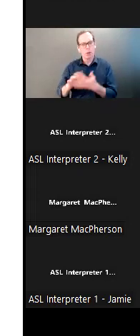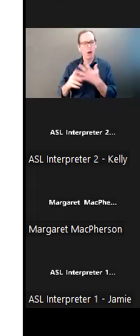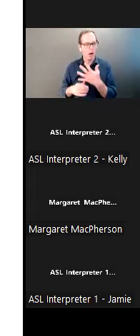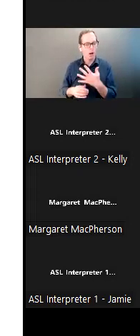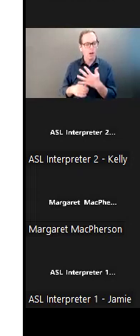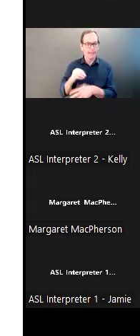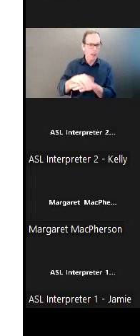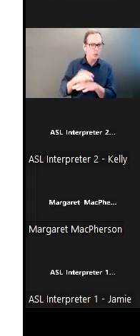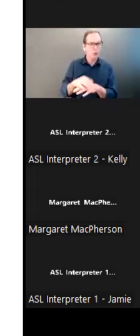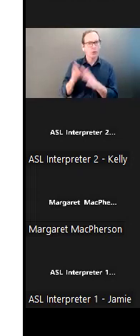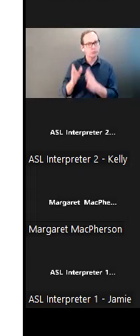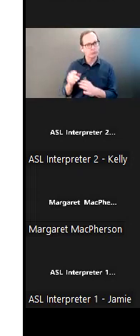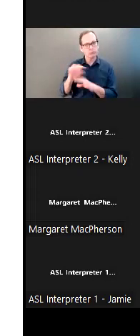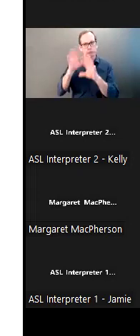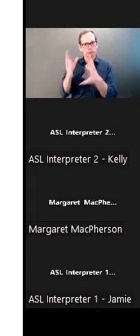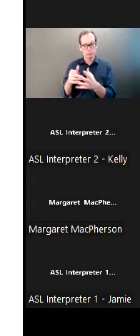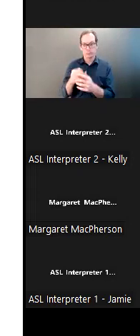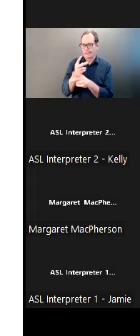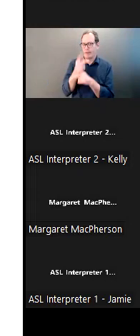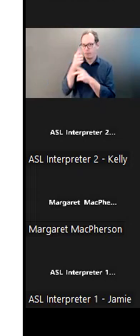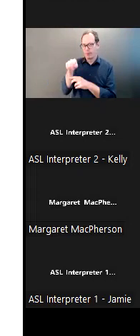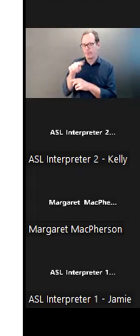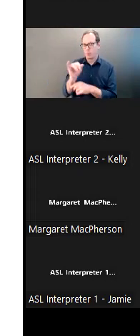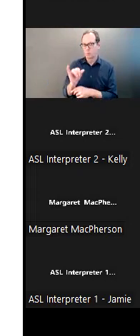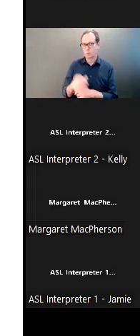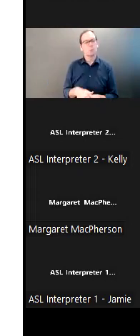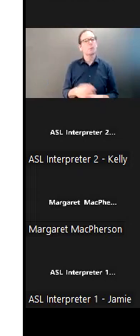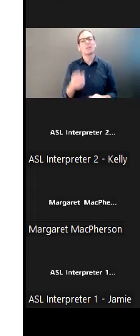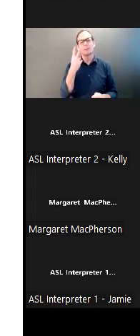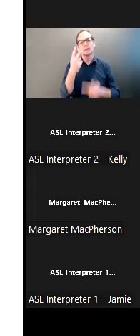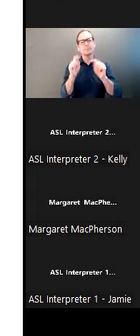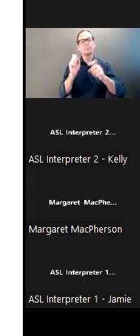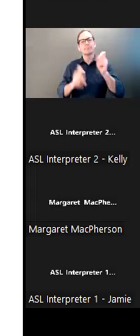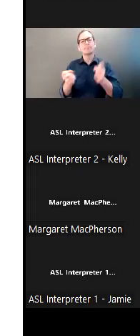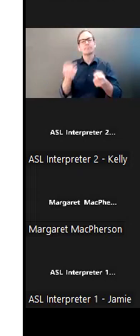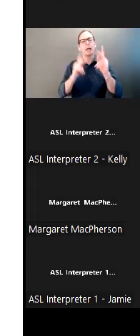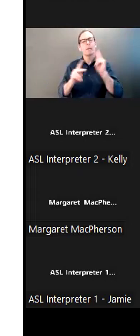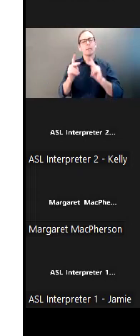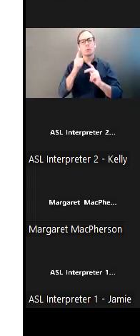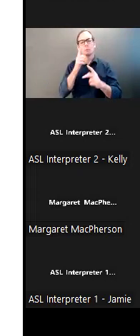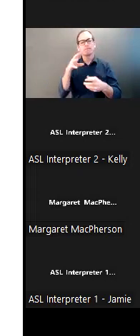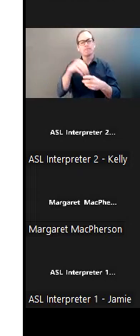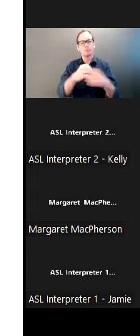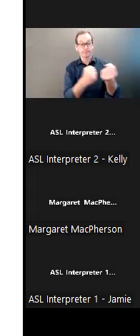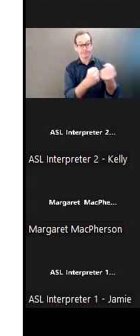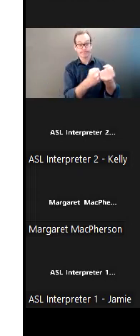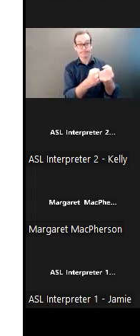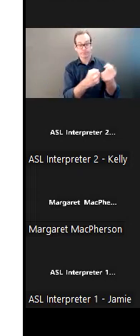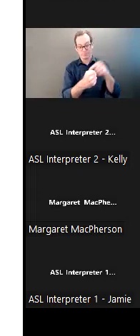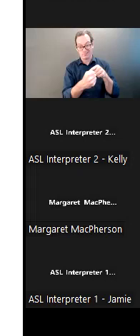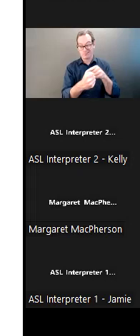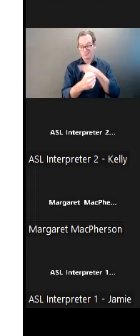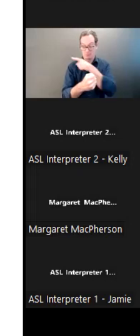are struggling with issues like moral distress and even burnout because the work that they're doing is not aligning with the work that they want to